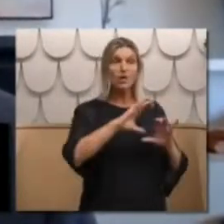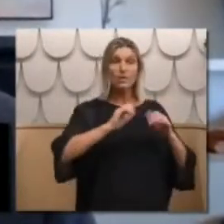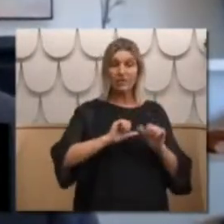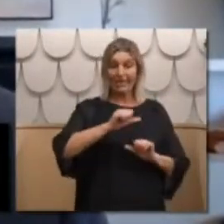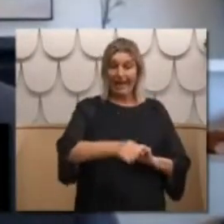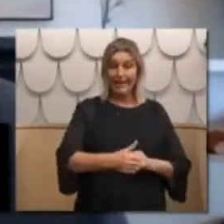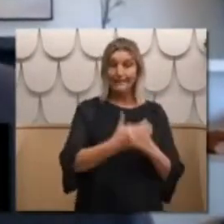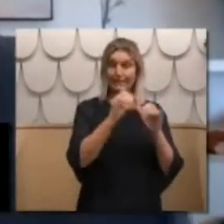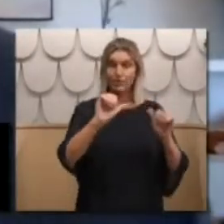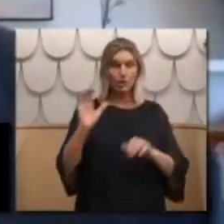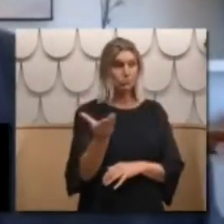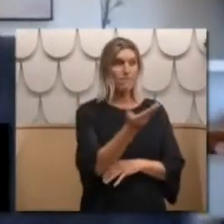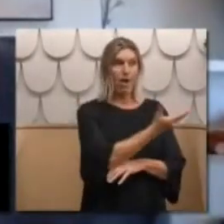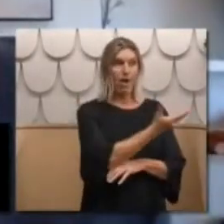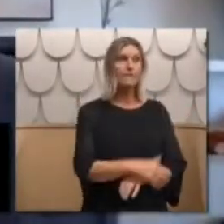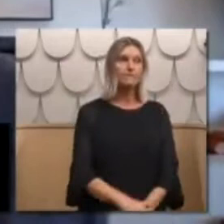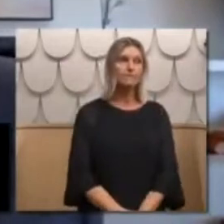day.